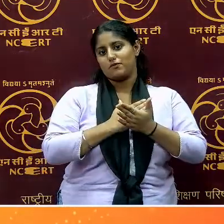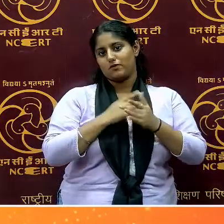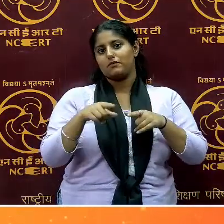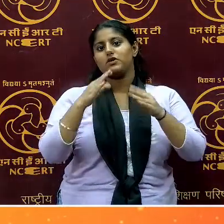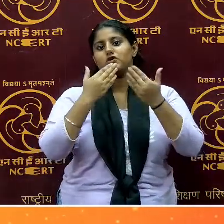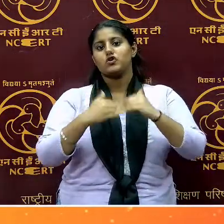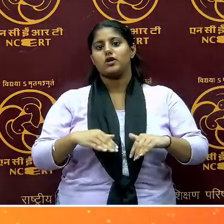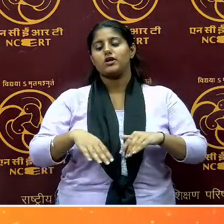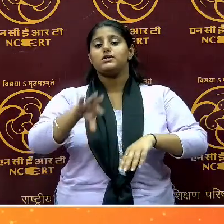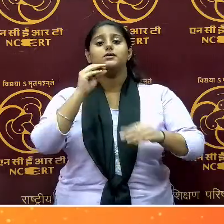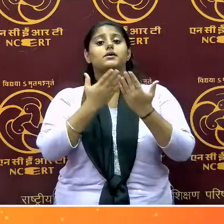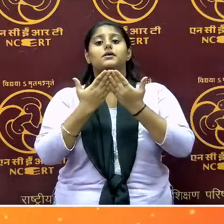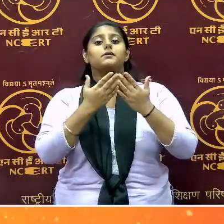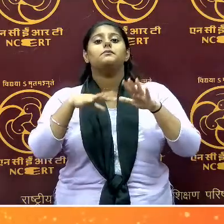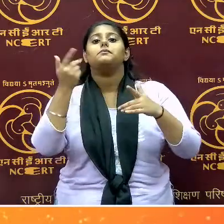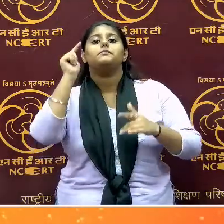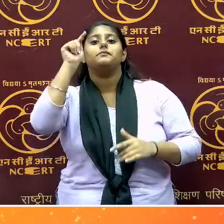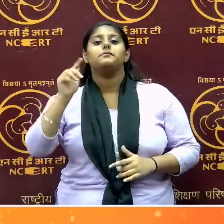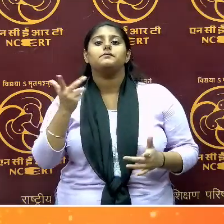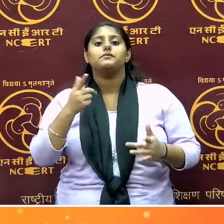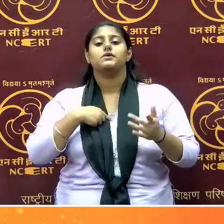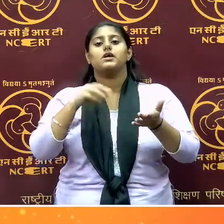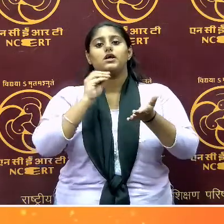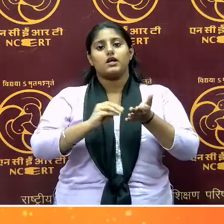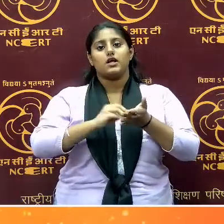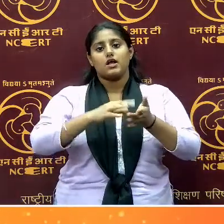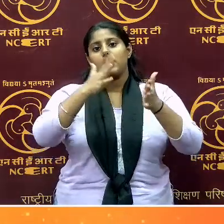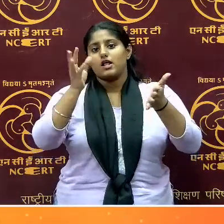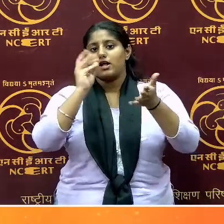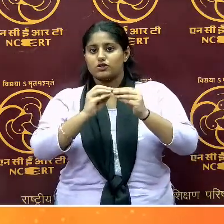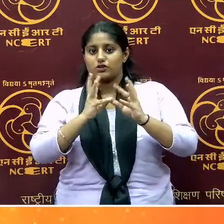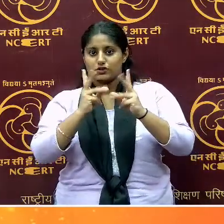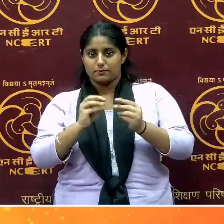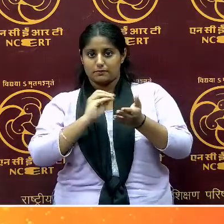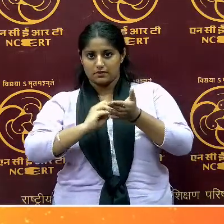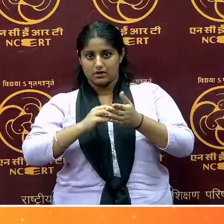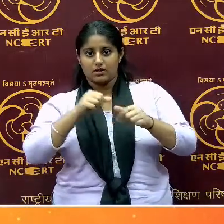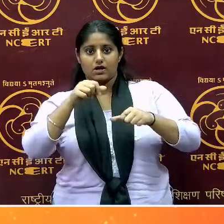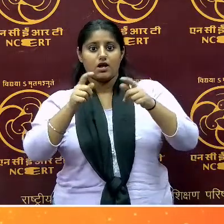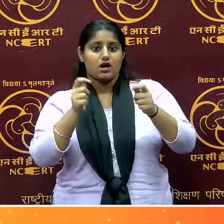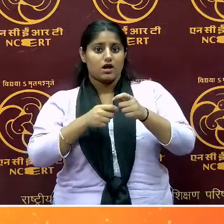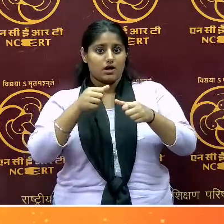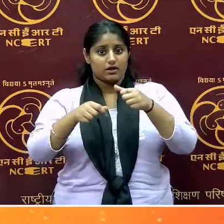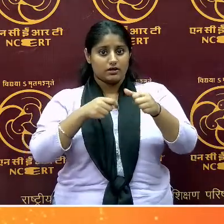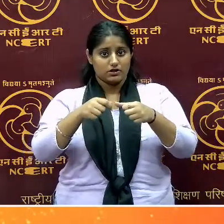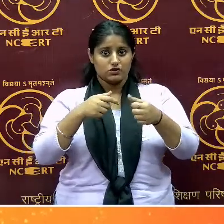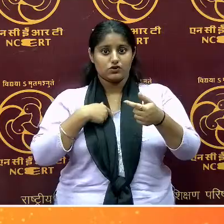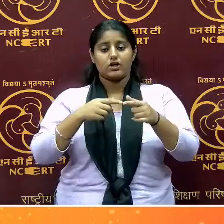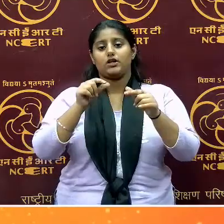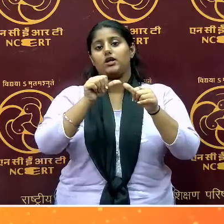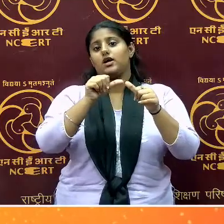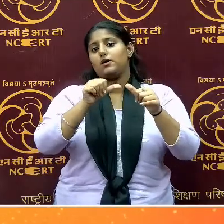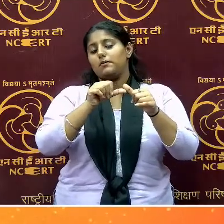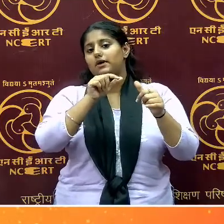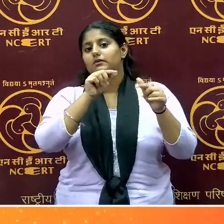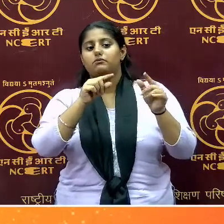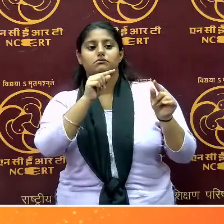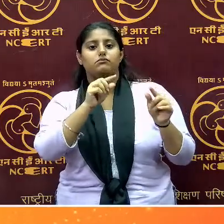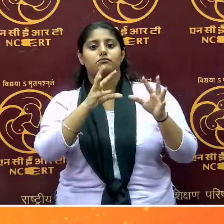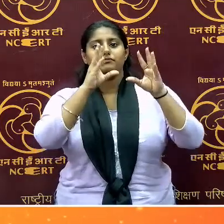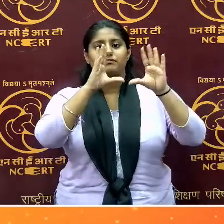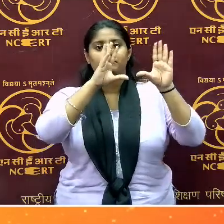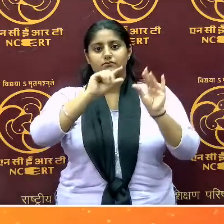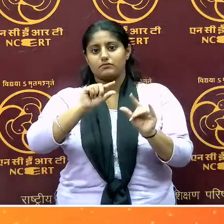had studied about writing large numbers, arranging them in ascending order, descending